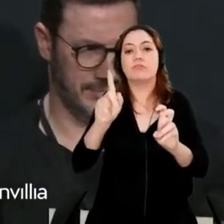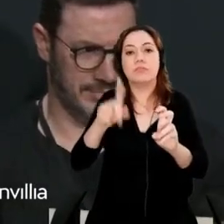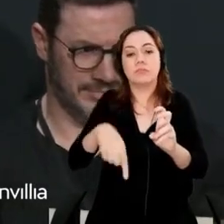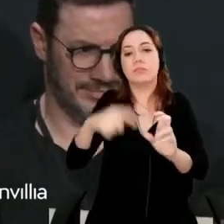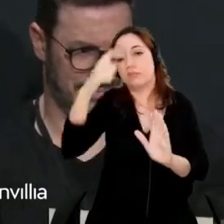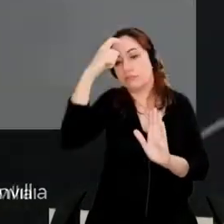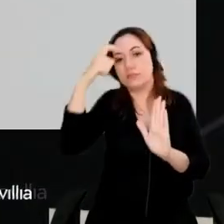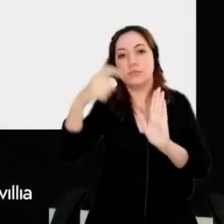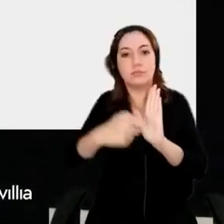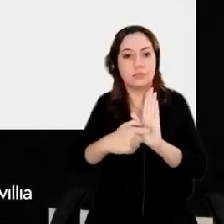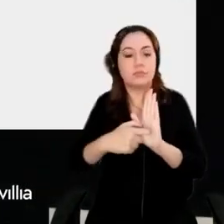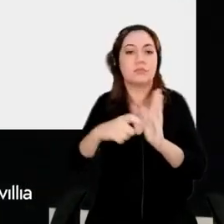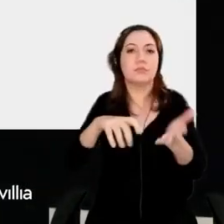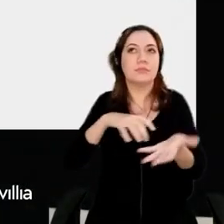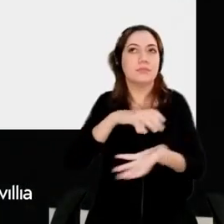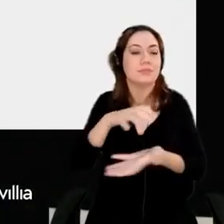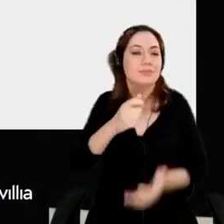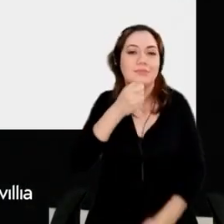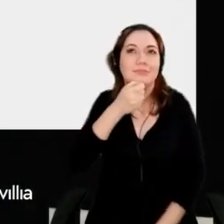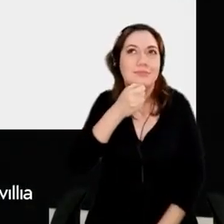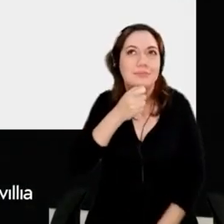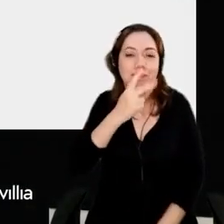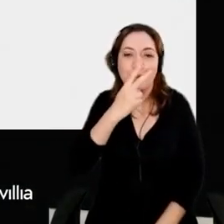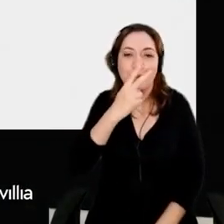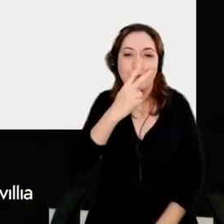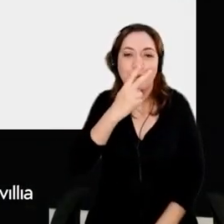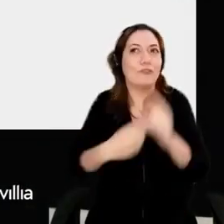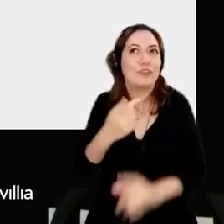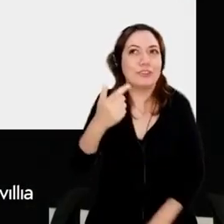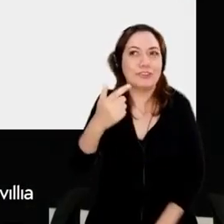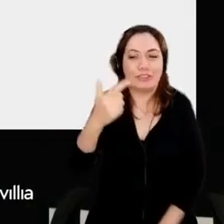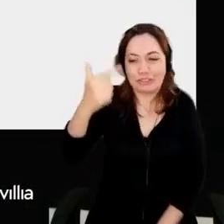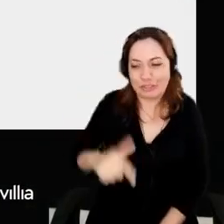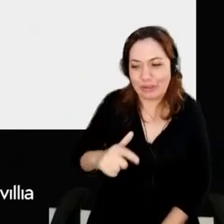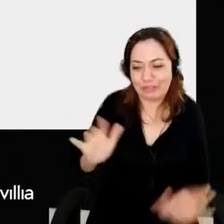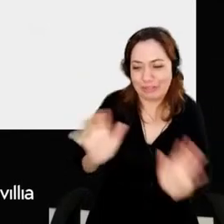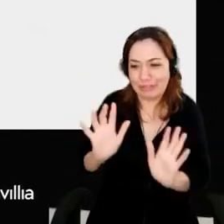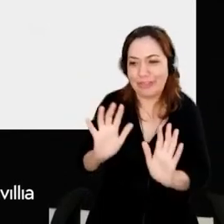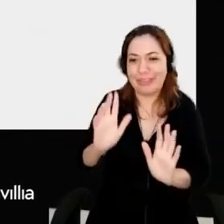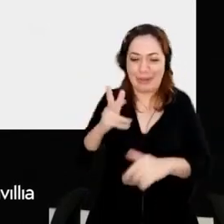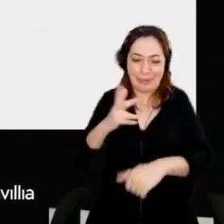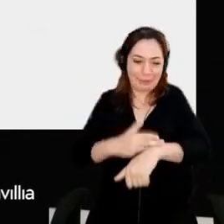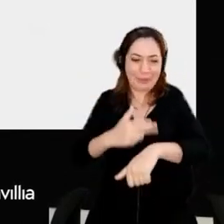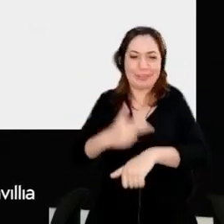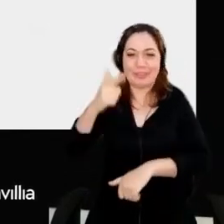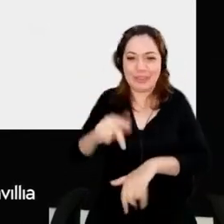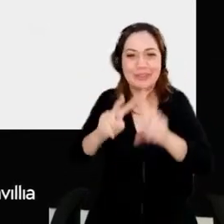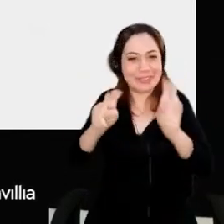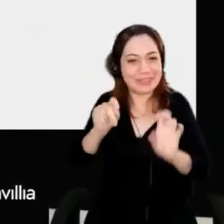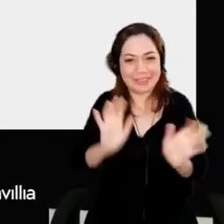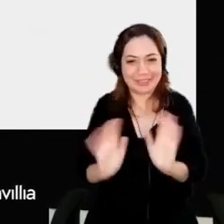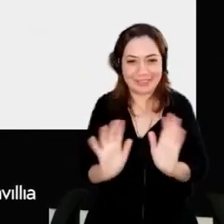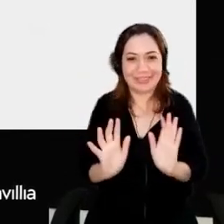I'm kidding. I'm not talking about AI revolution again. Not after lunch. But